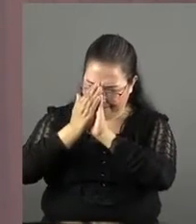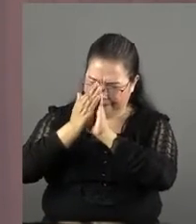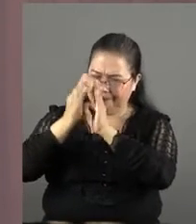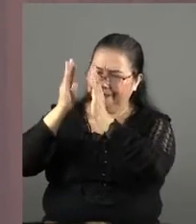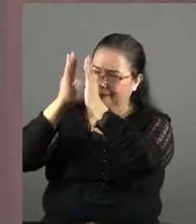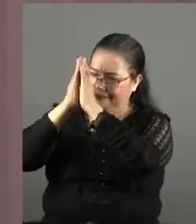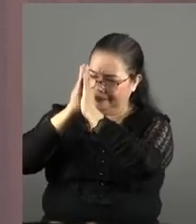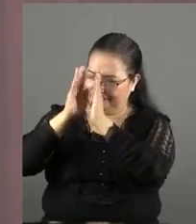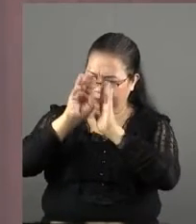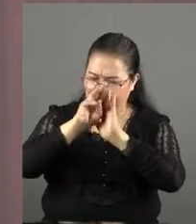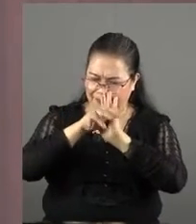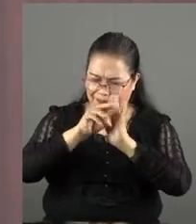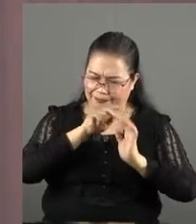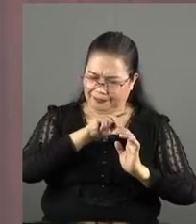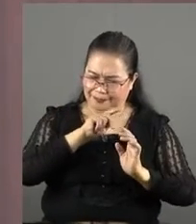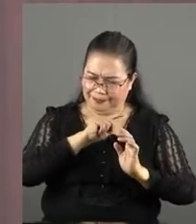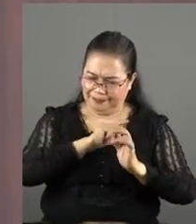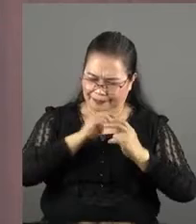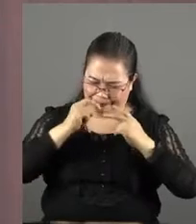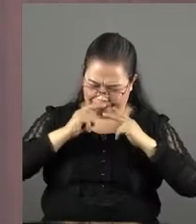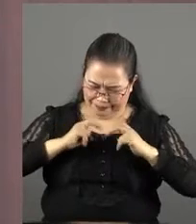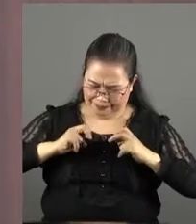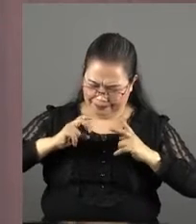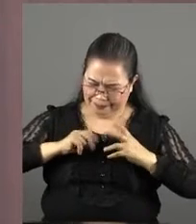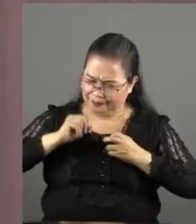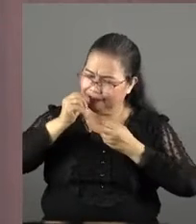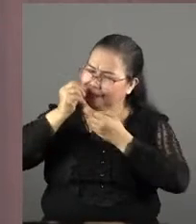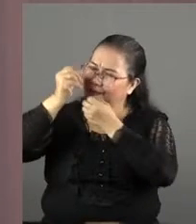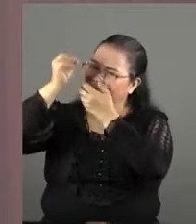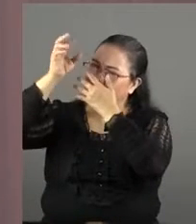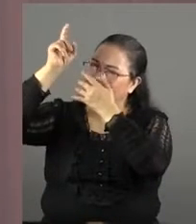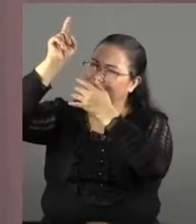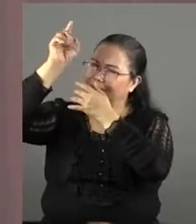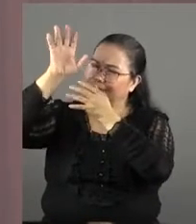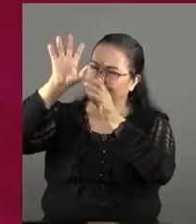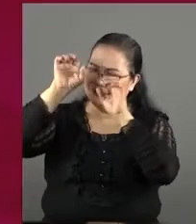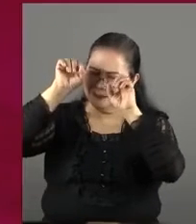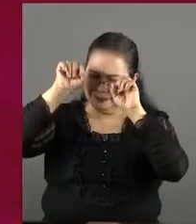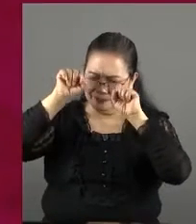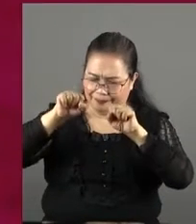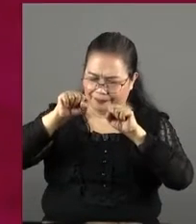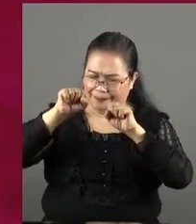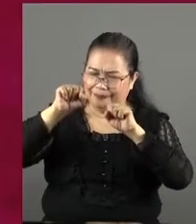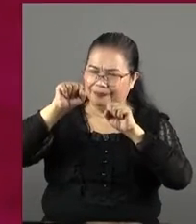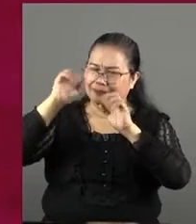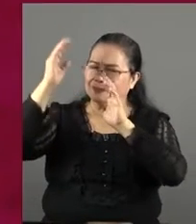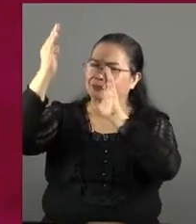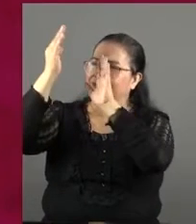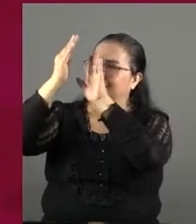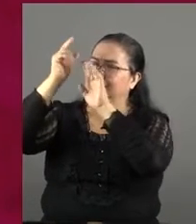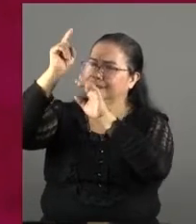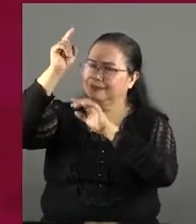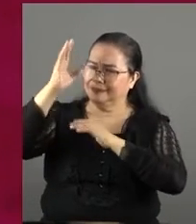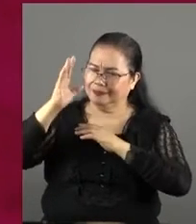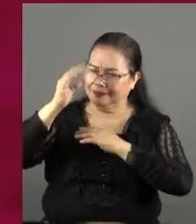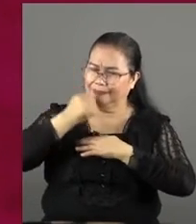you take a minute for personal silent prayer and keep account with God?